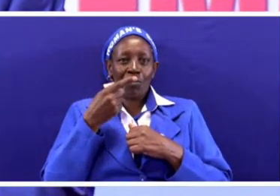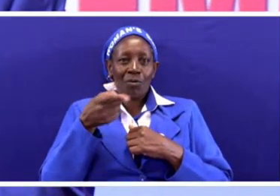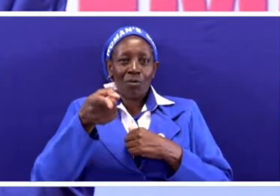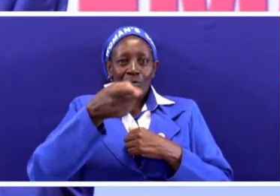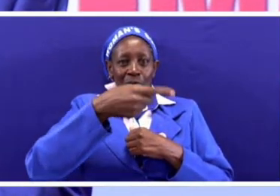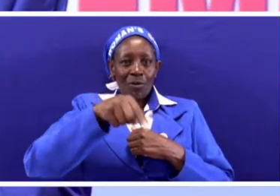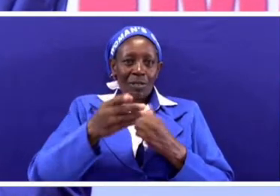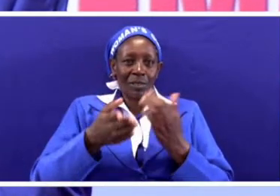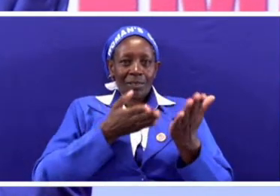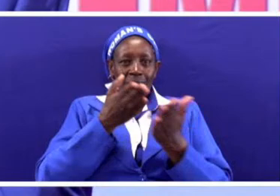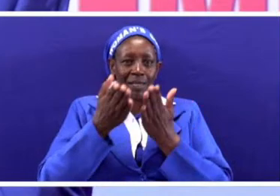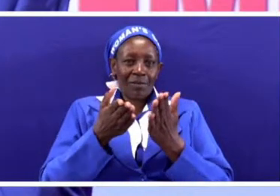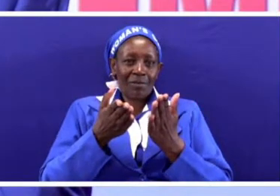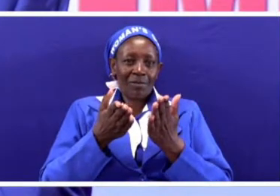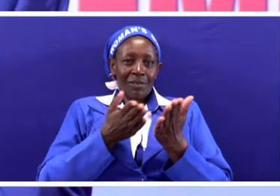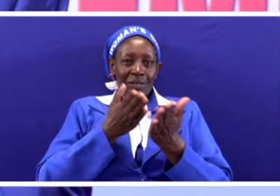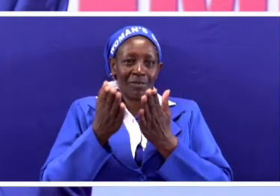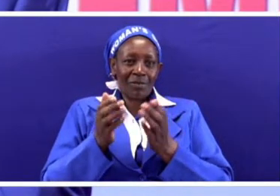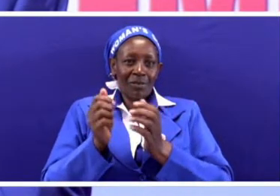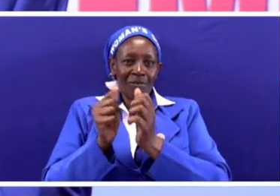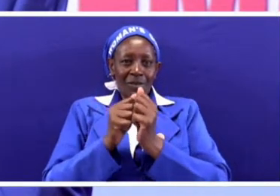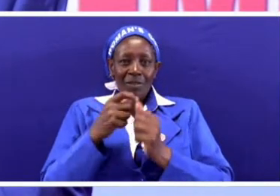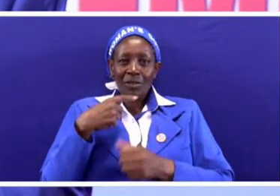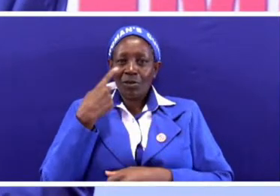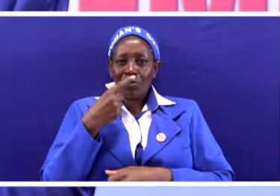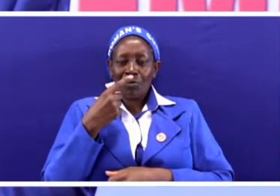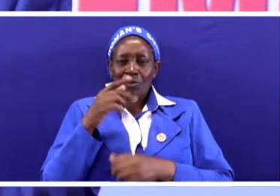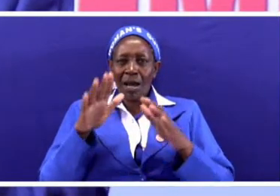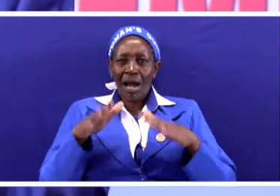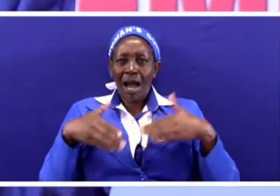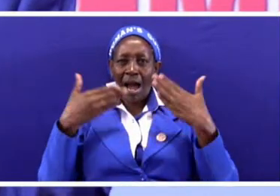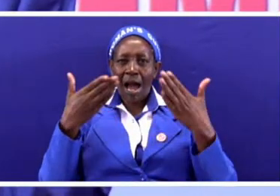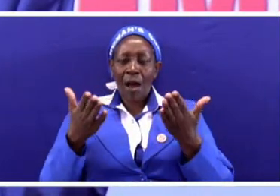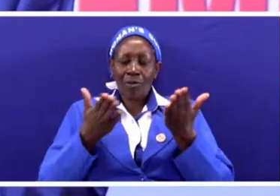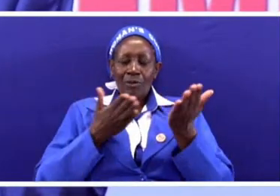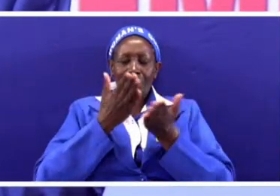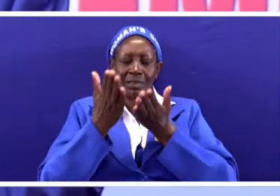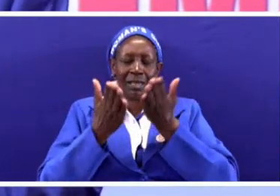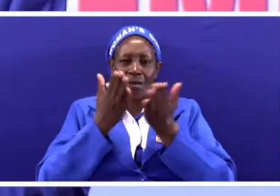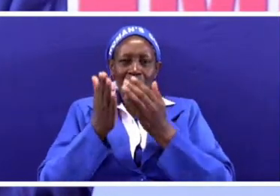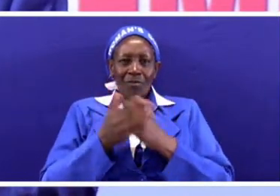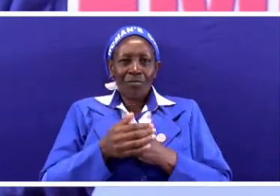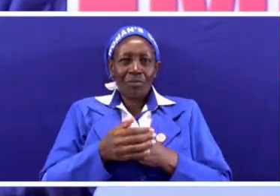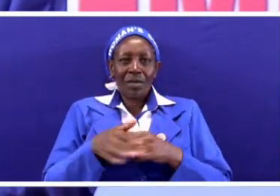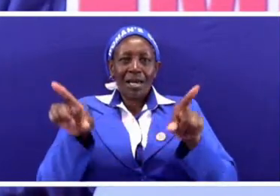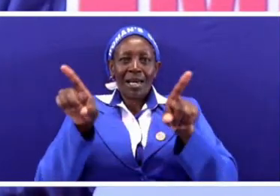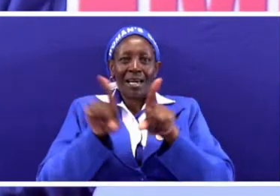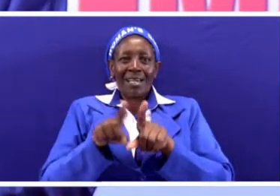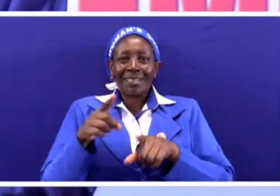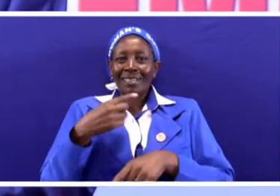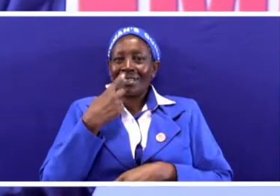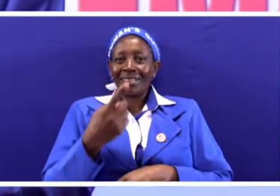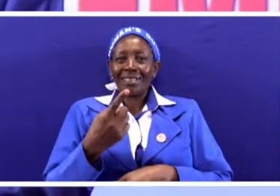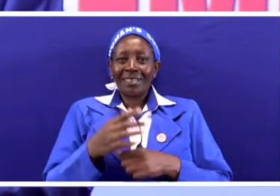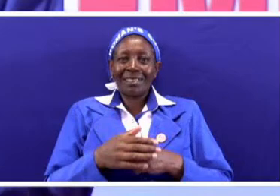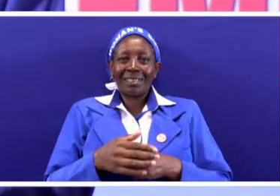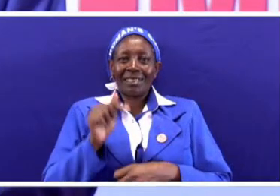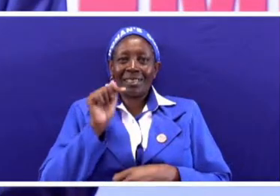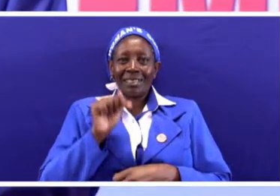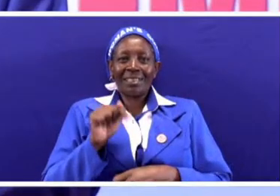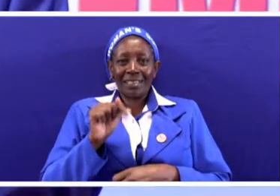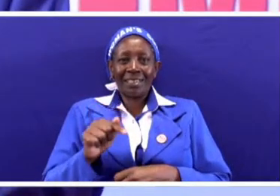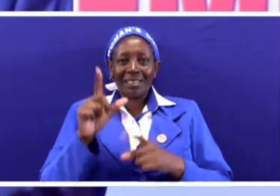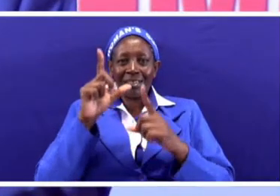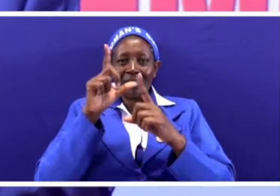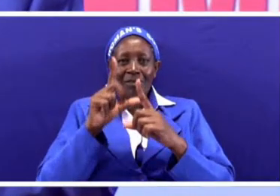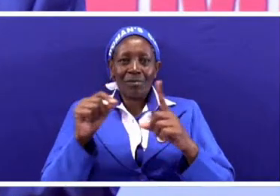we are serving with, and how we should serve. Because, as I said, this message is